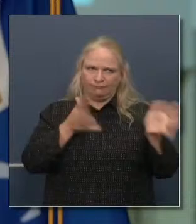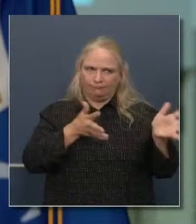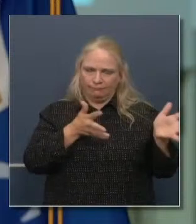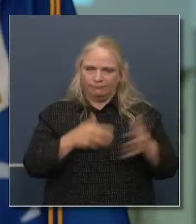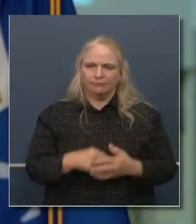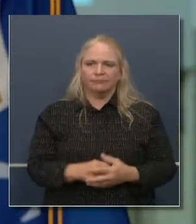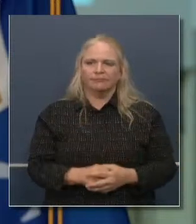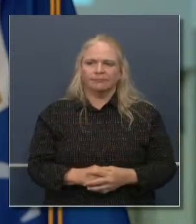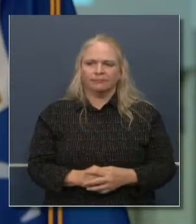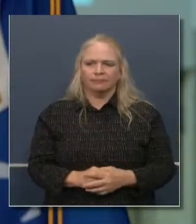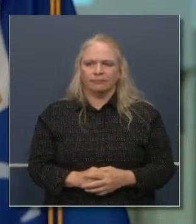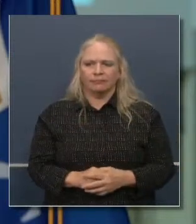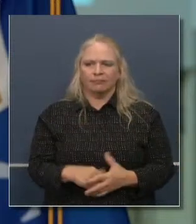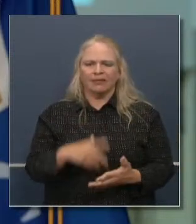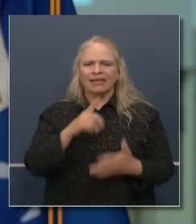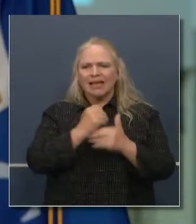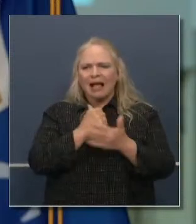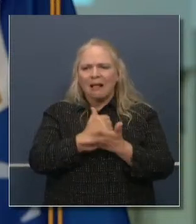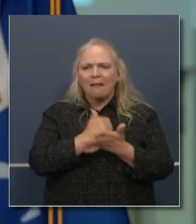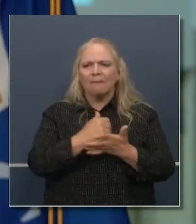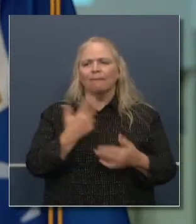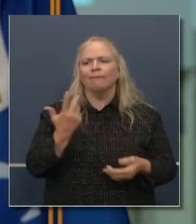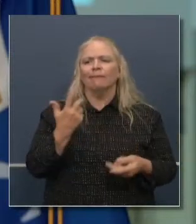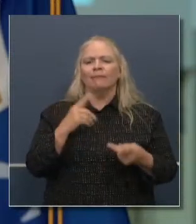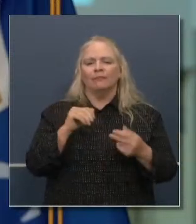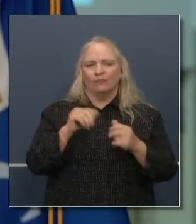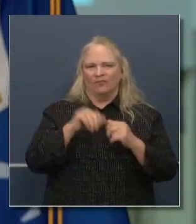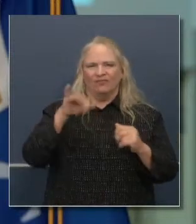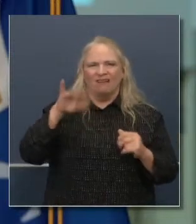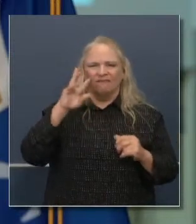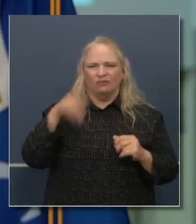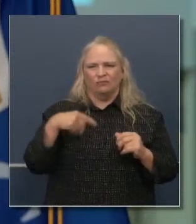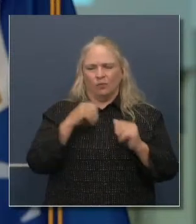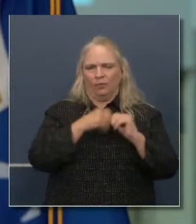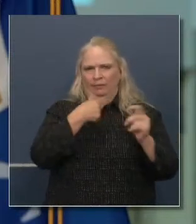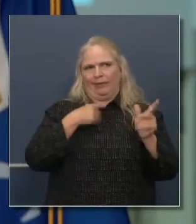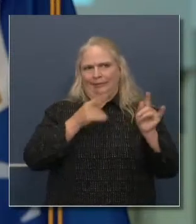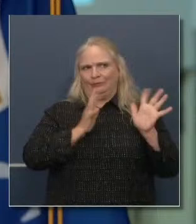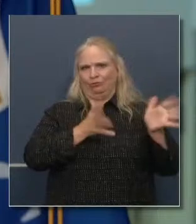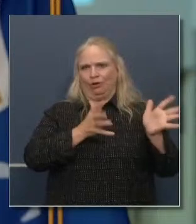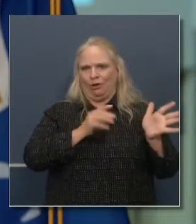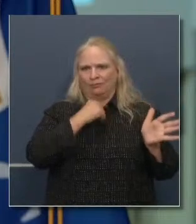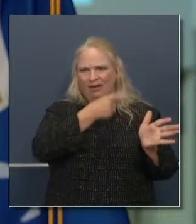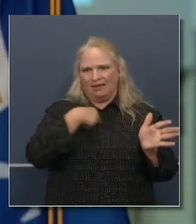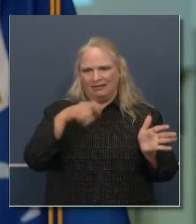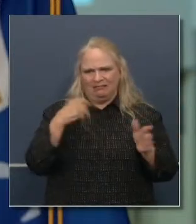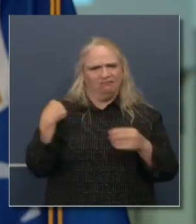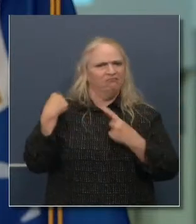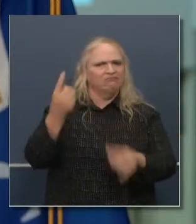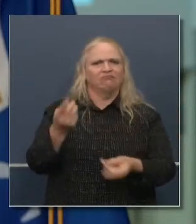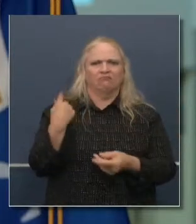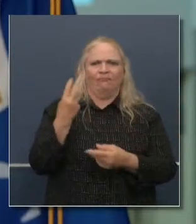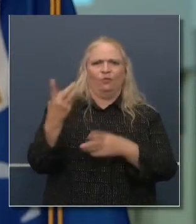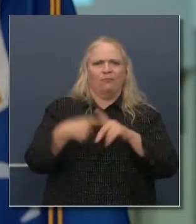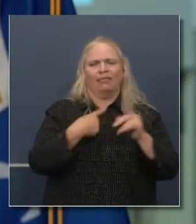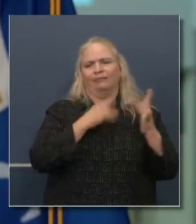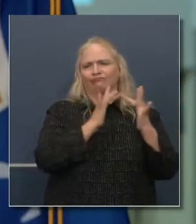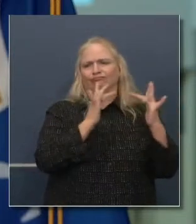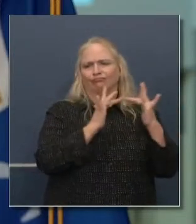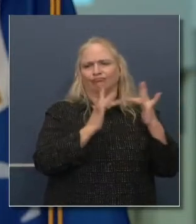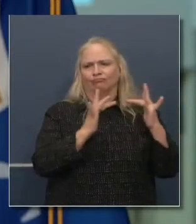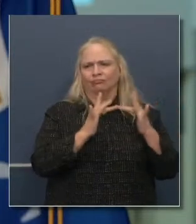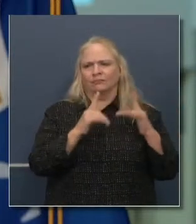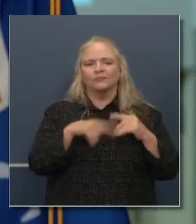terms of our partnership that we formed over the course of the last number of months to secure